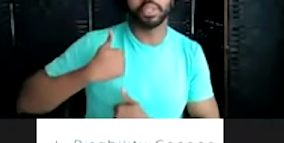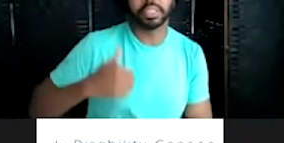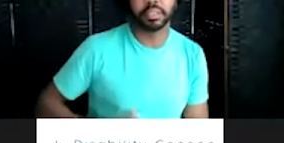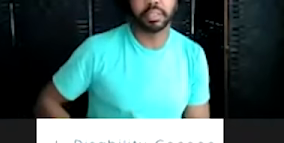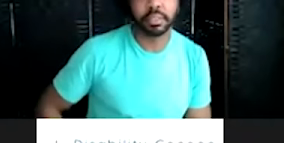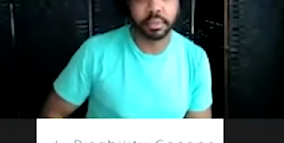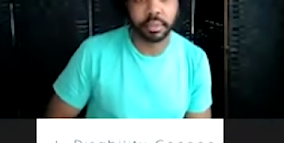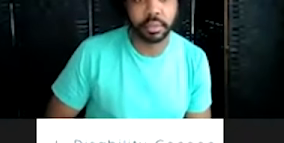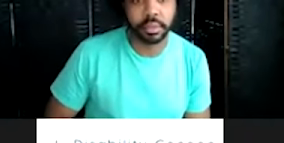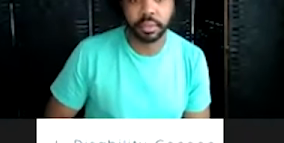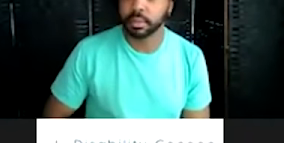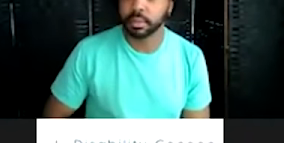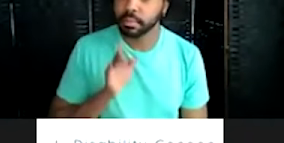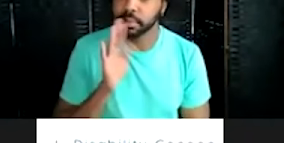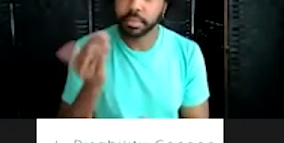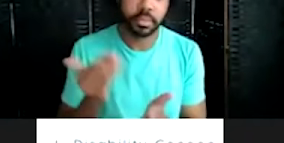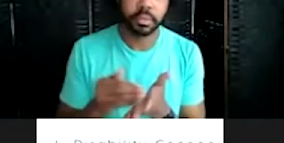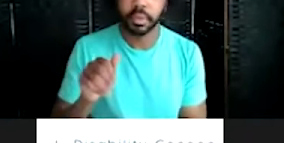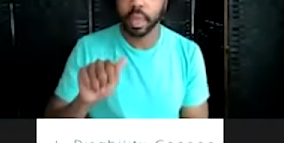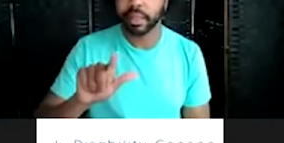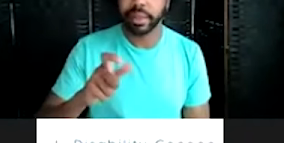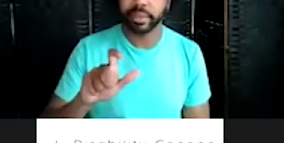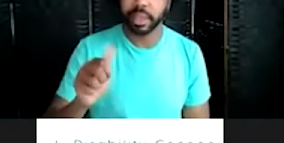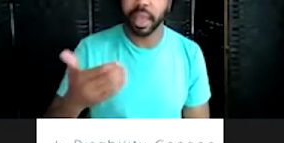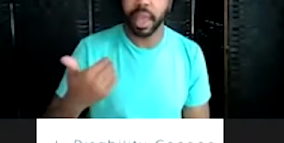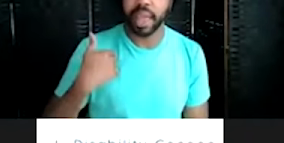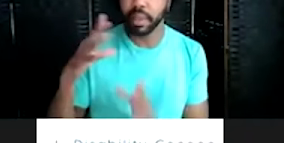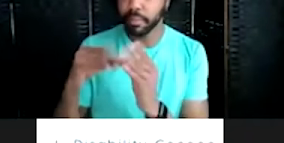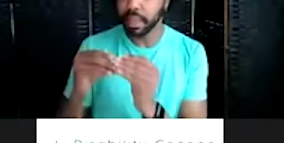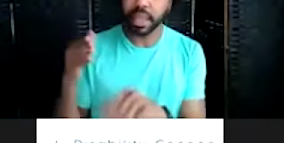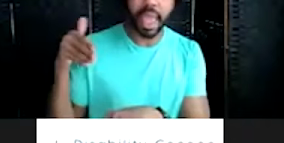Alexa, I have a meeting at Veterans.